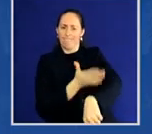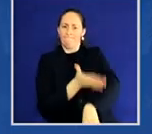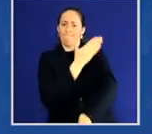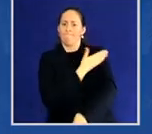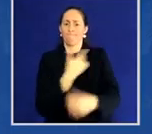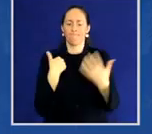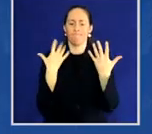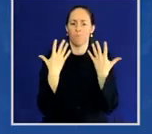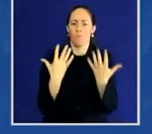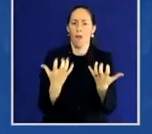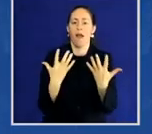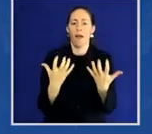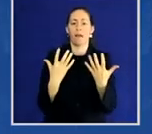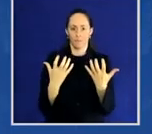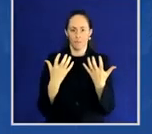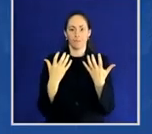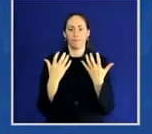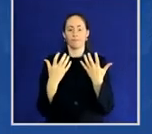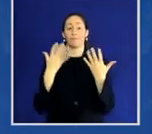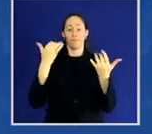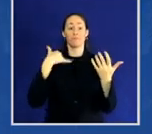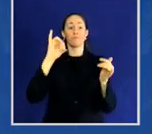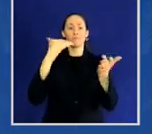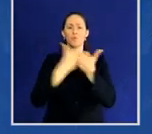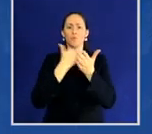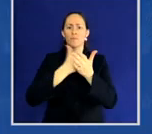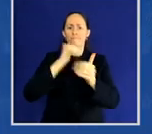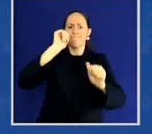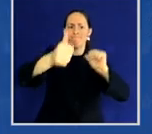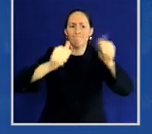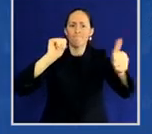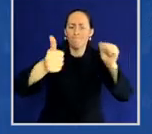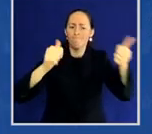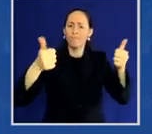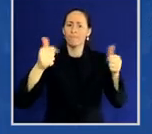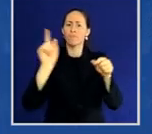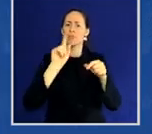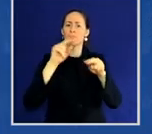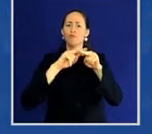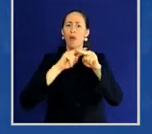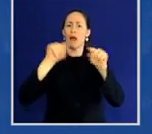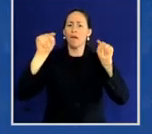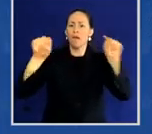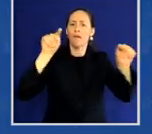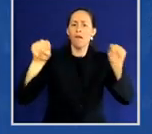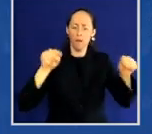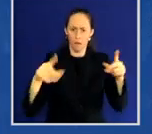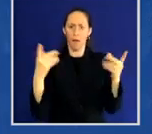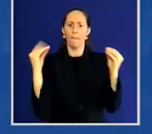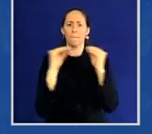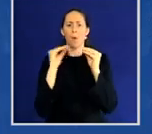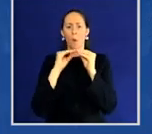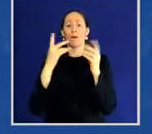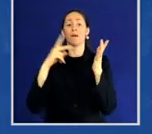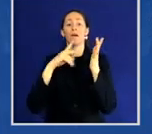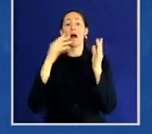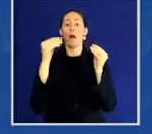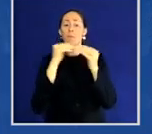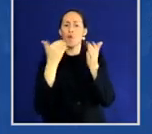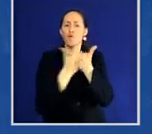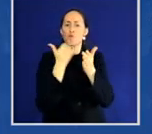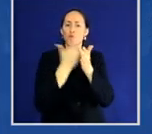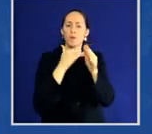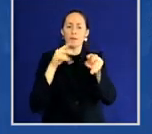States, increase rail service to 47 of our top 50 metropolitan areas, and create over 500,000 new